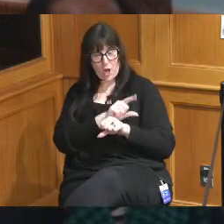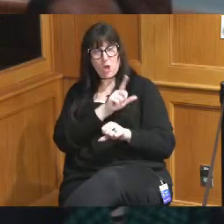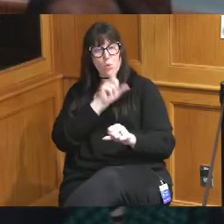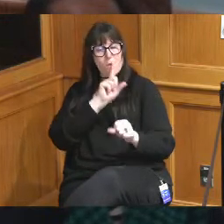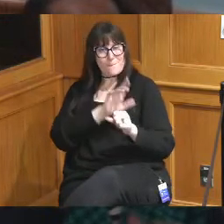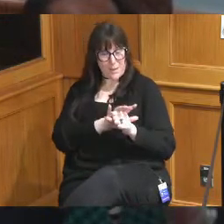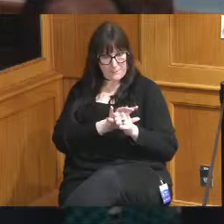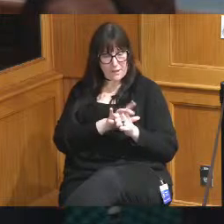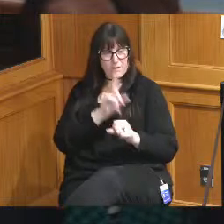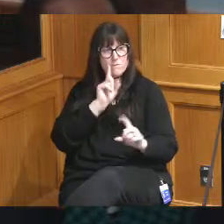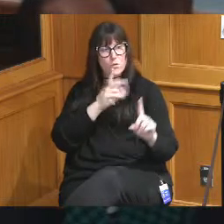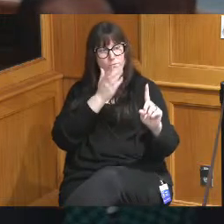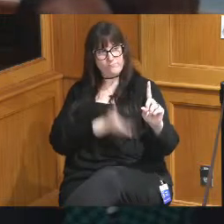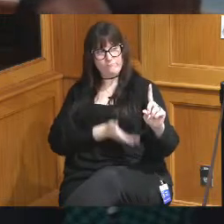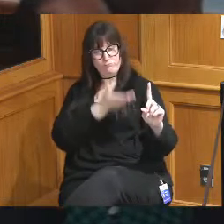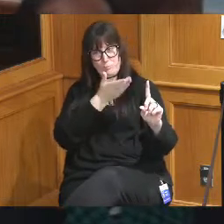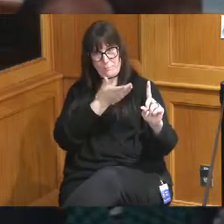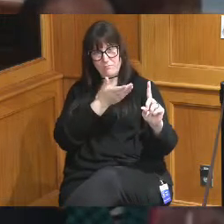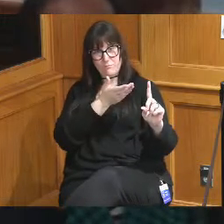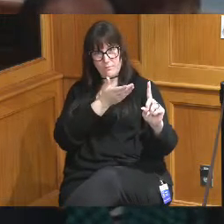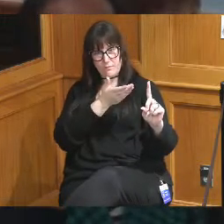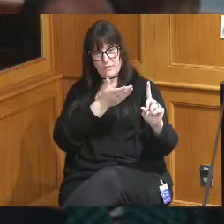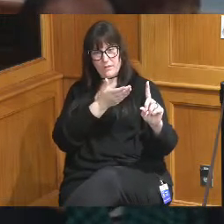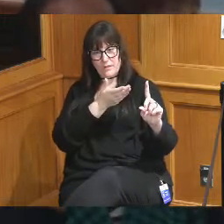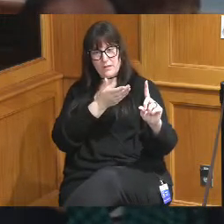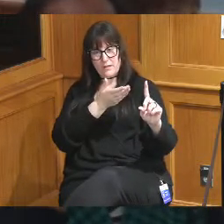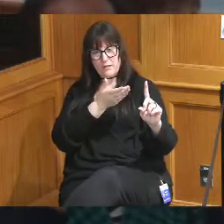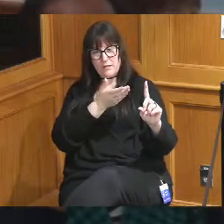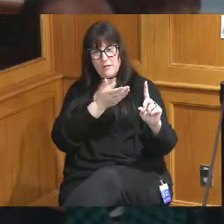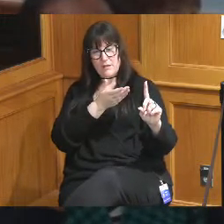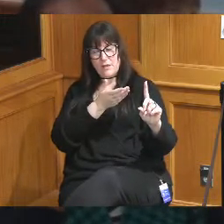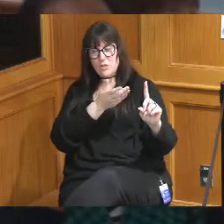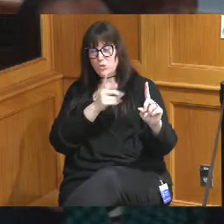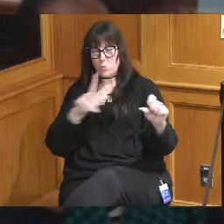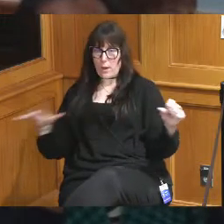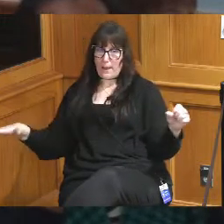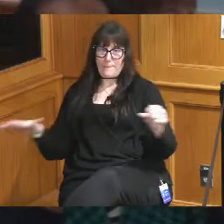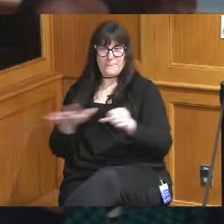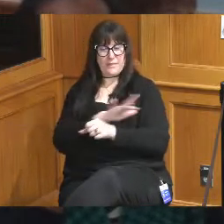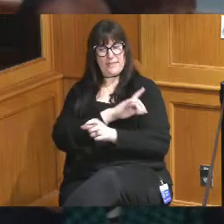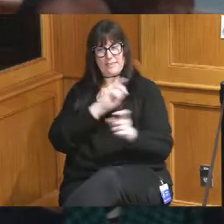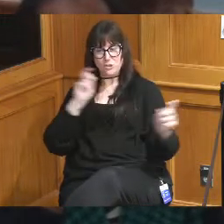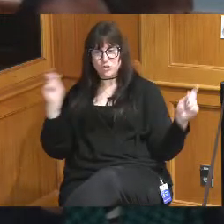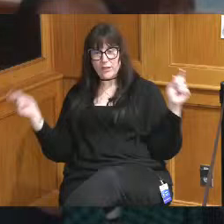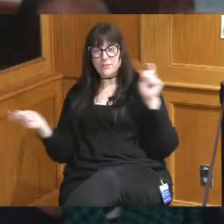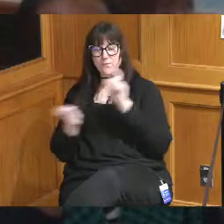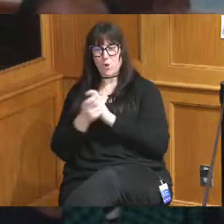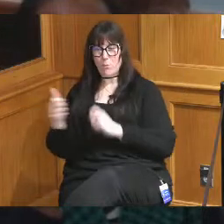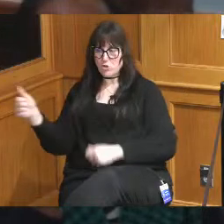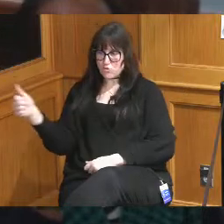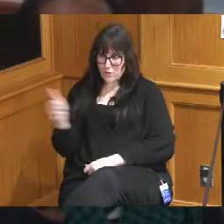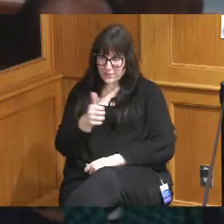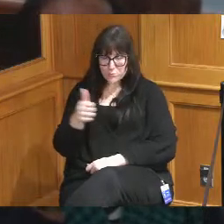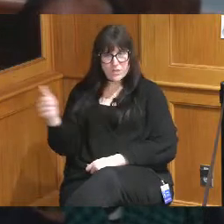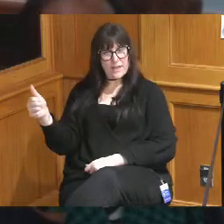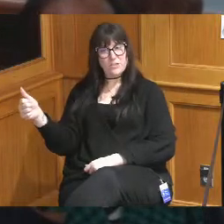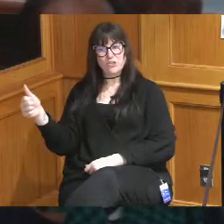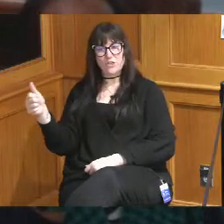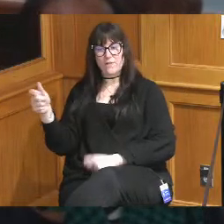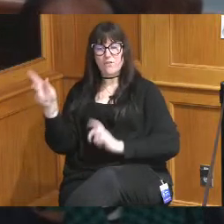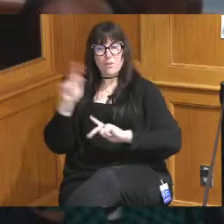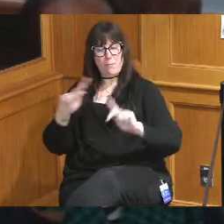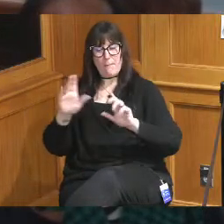of Mr. Daryl Haley to completely transform transportation for the residents of Hamilton